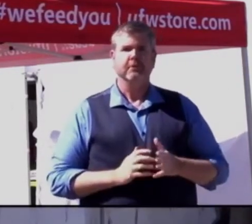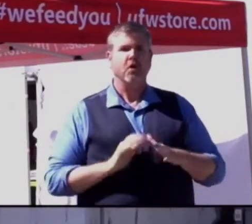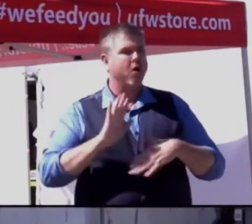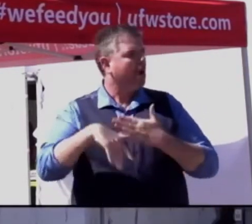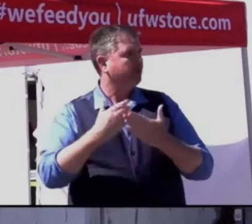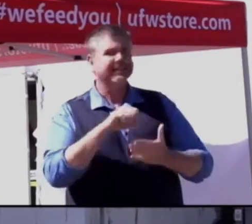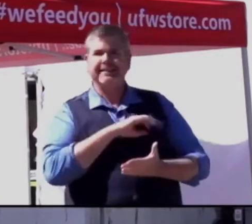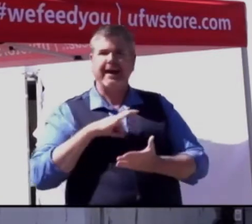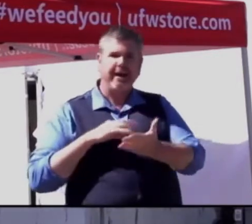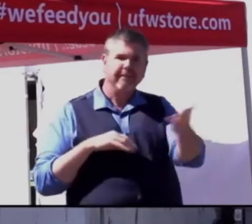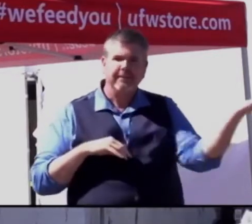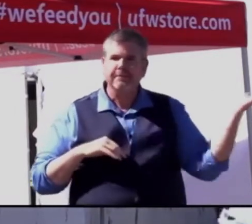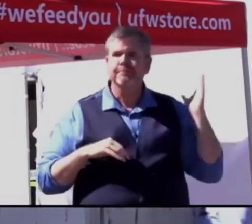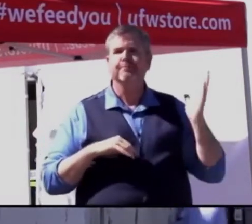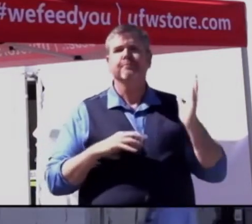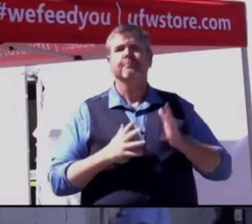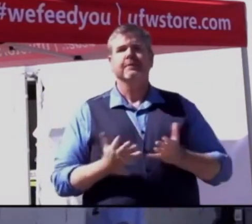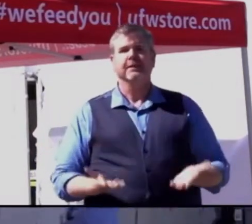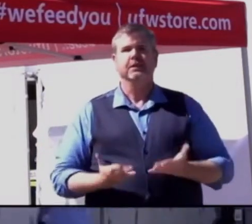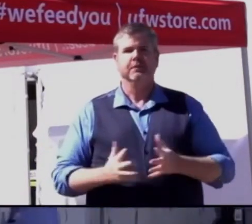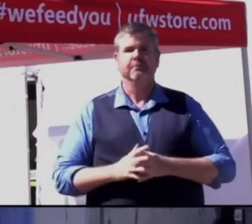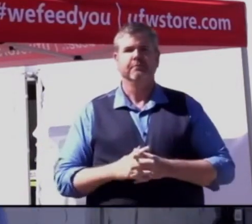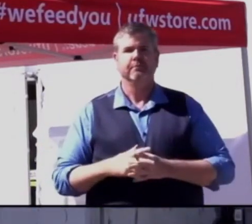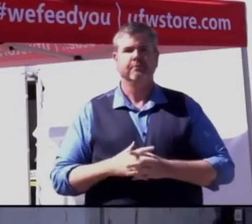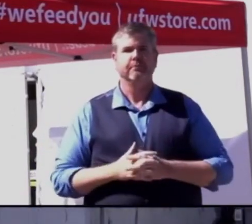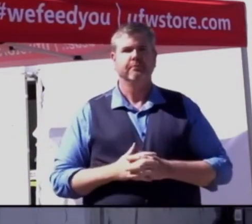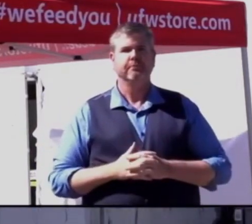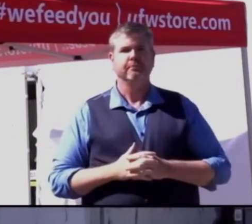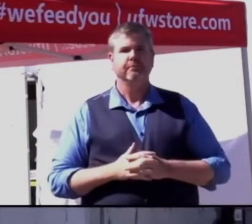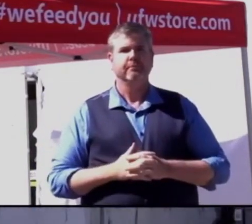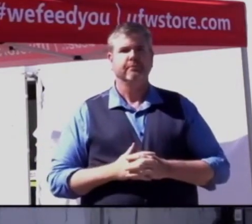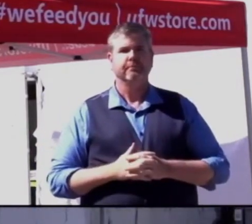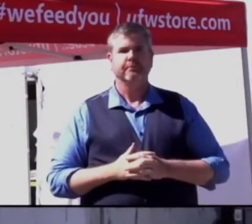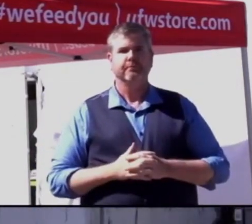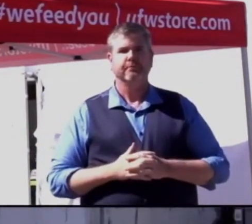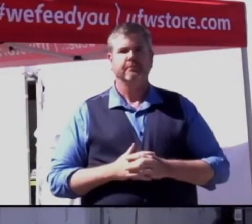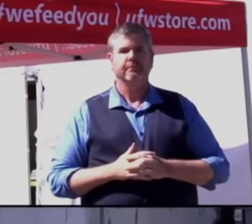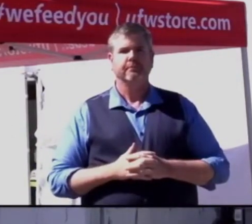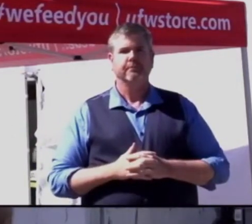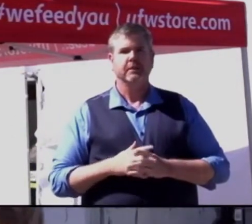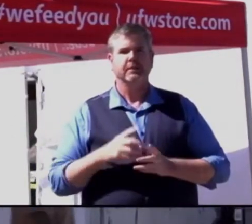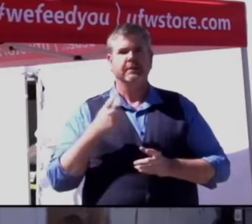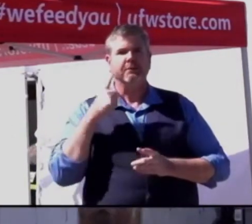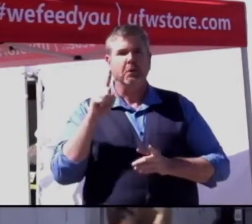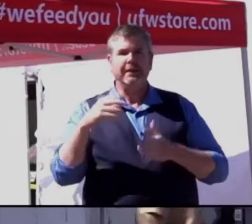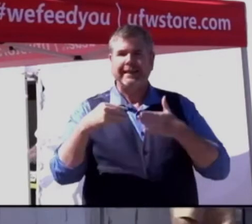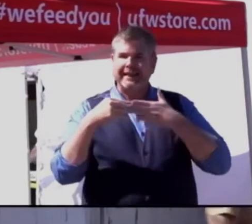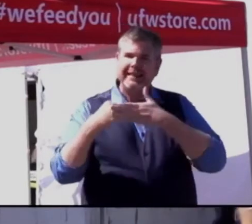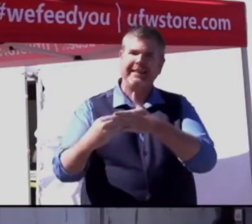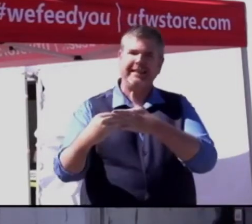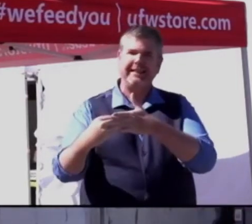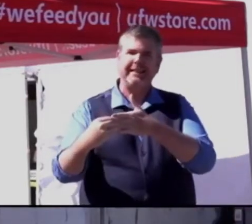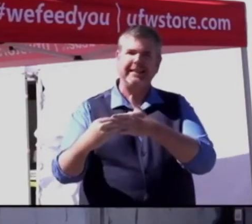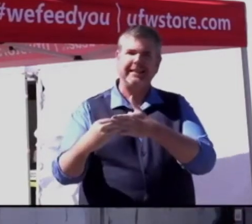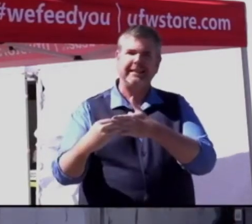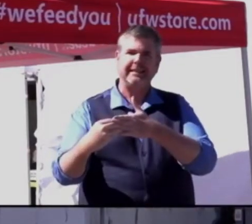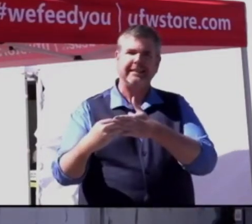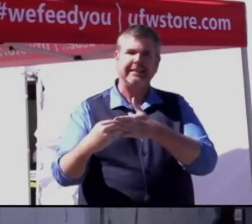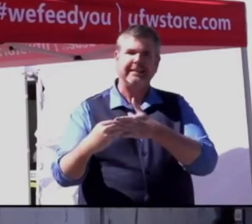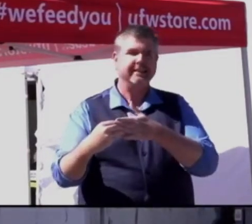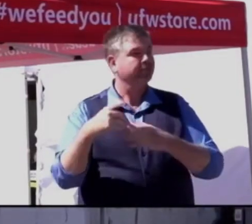very much for leading by example. That's what the